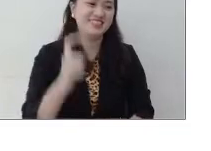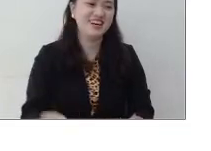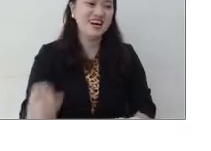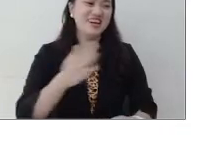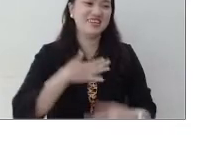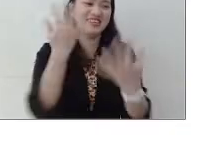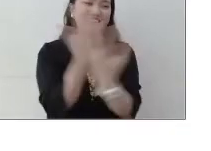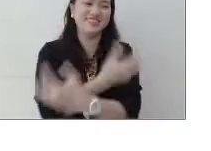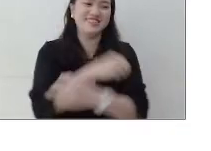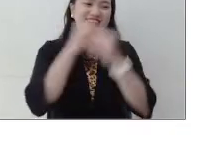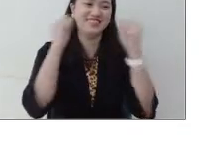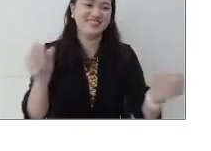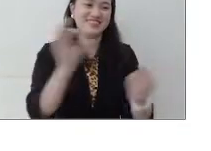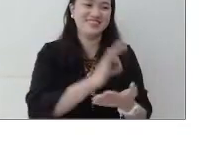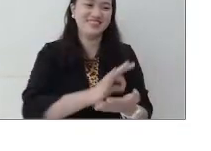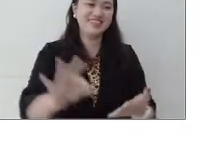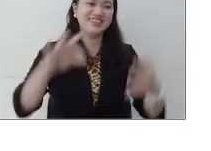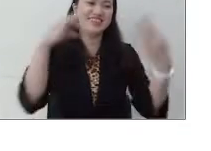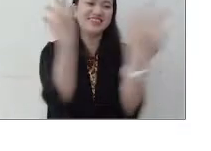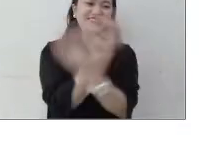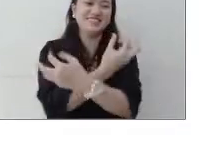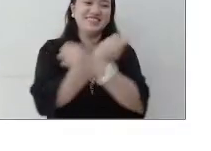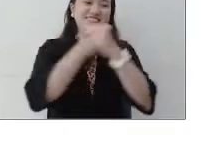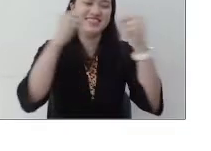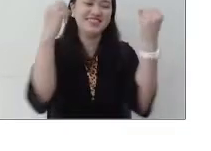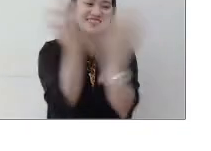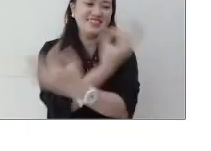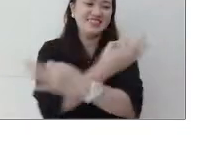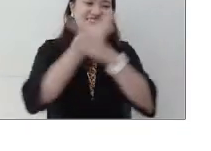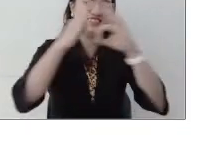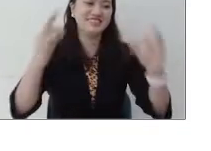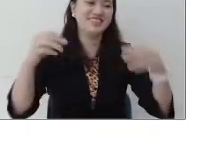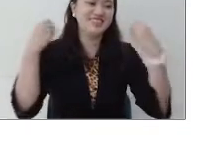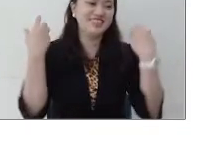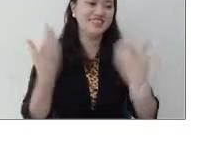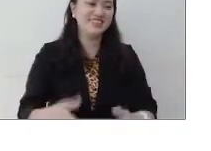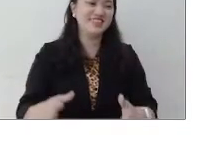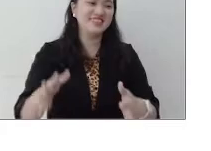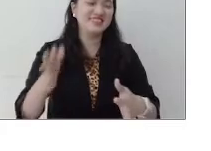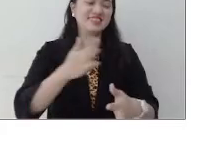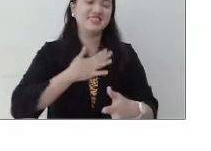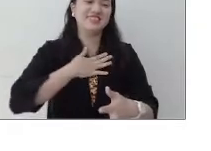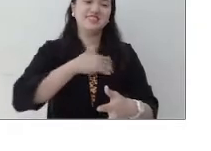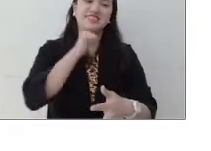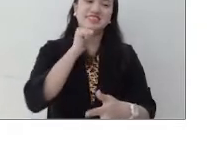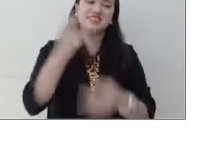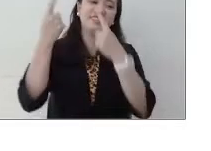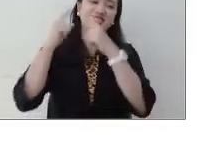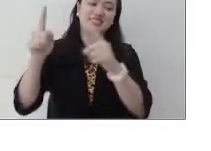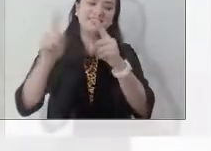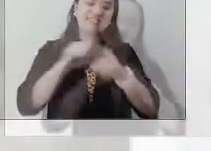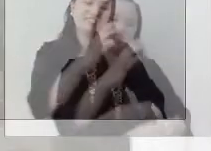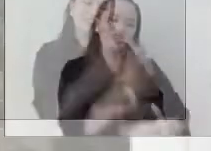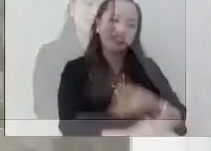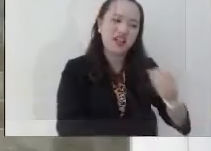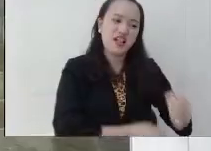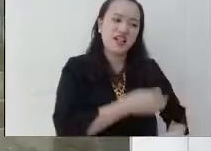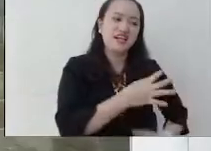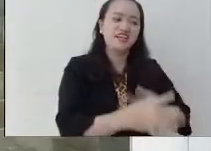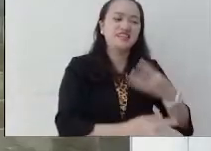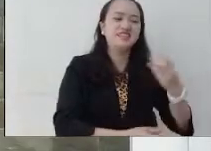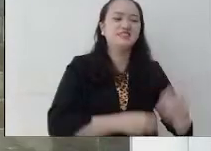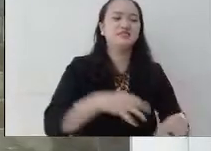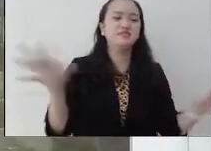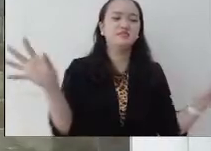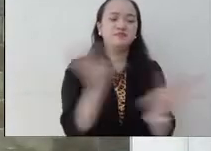tell. I'm saved and forgiven, set free always well. I'm not going to